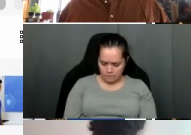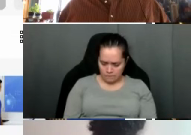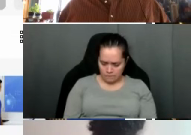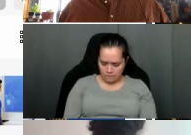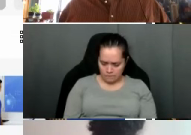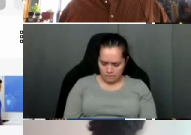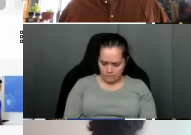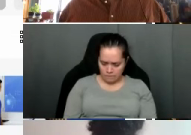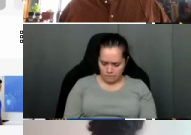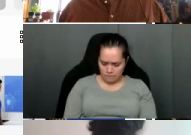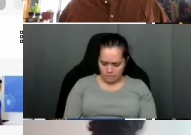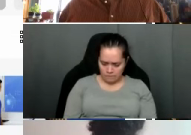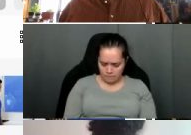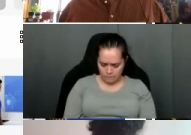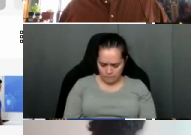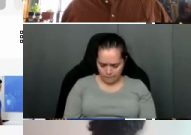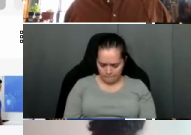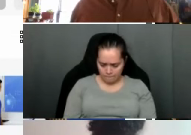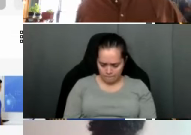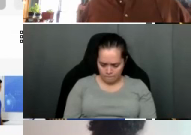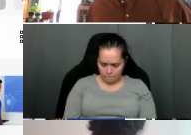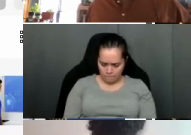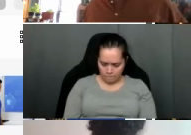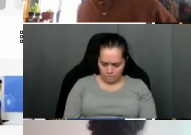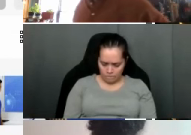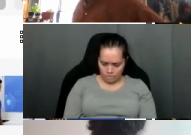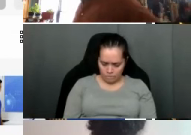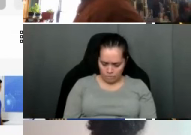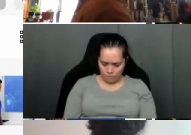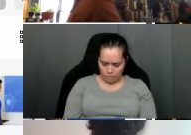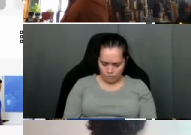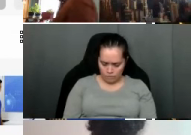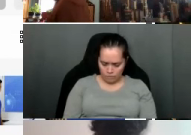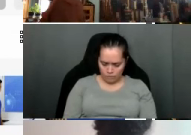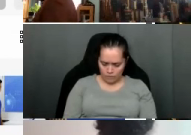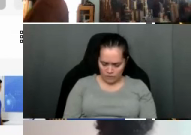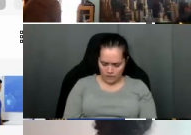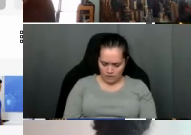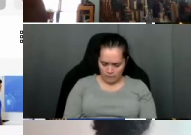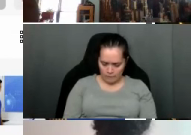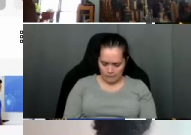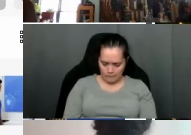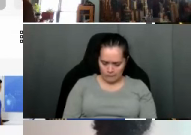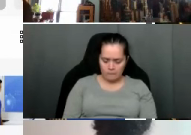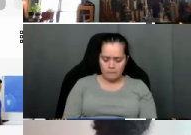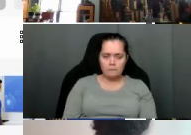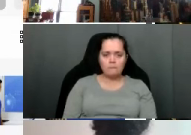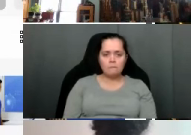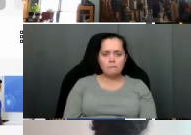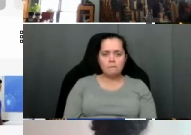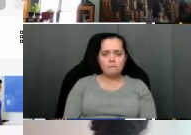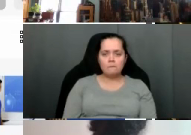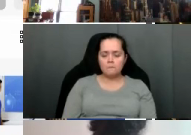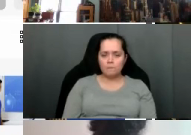No. Why are we changing maps? Because, CJ, the Mercator projection has fostered European imperialist attitudes